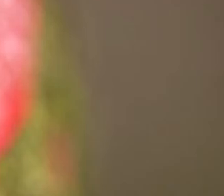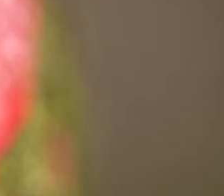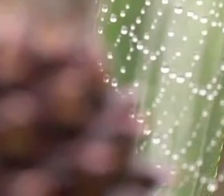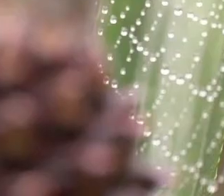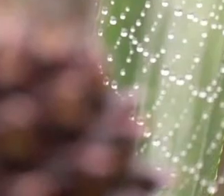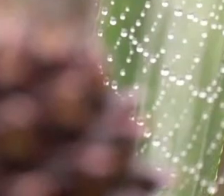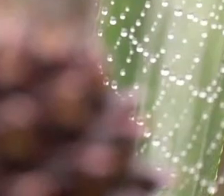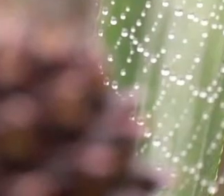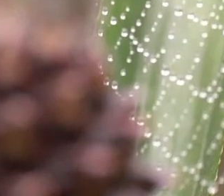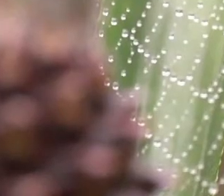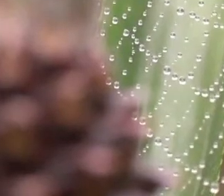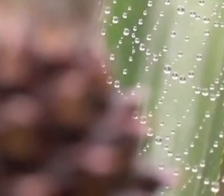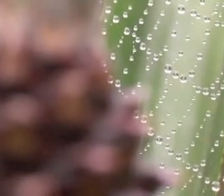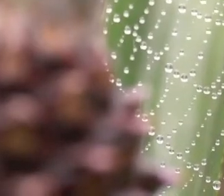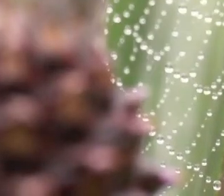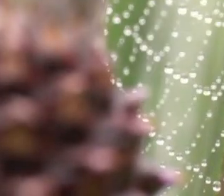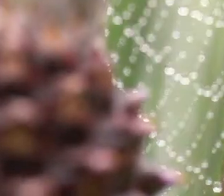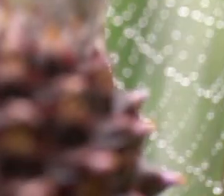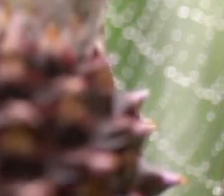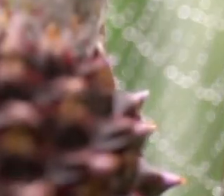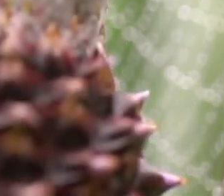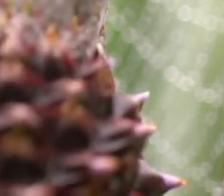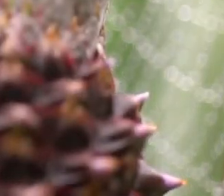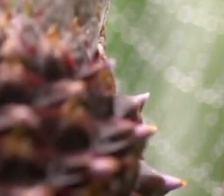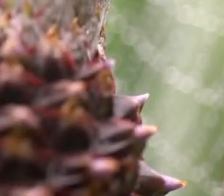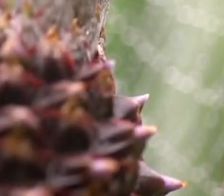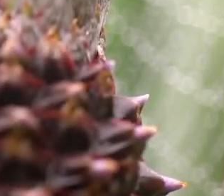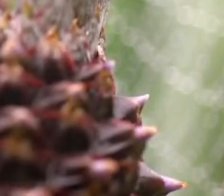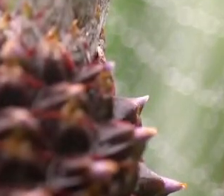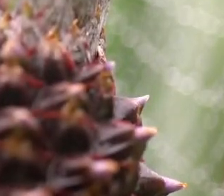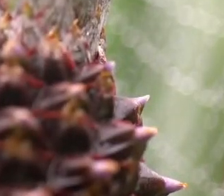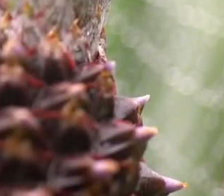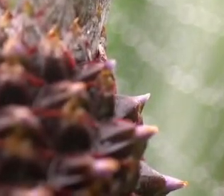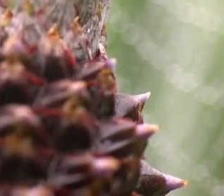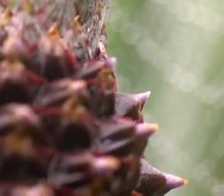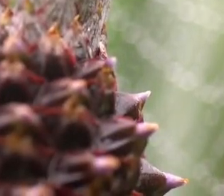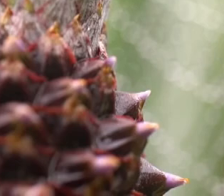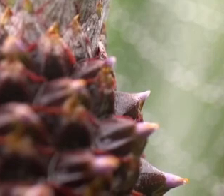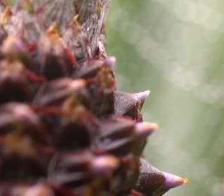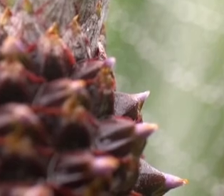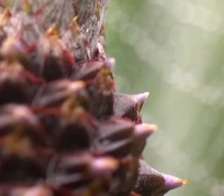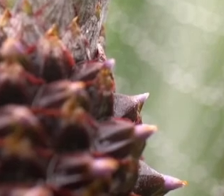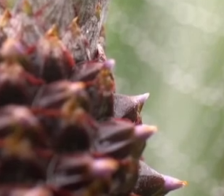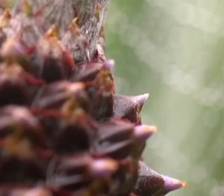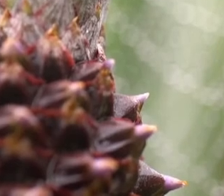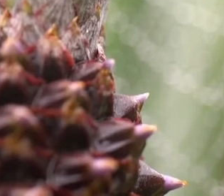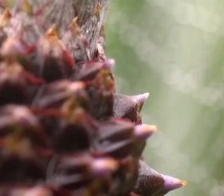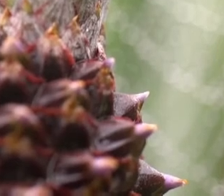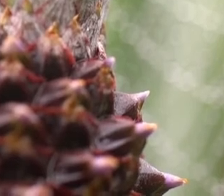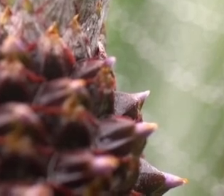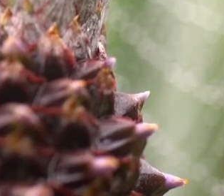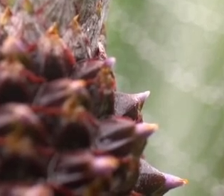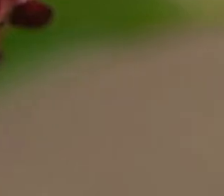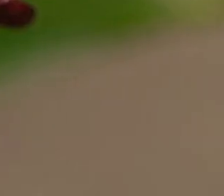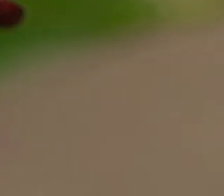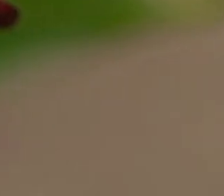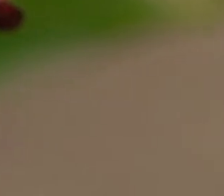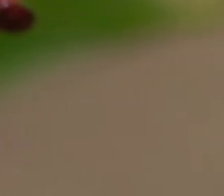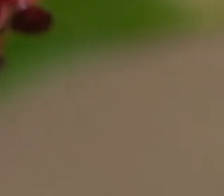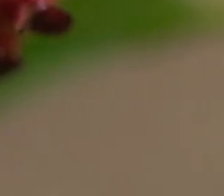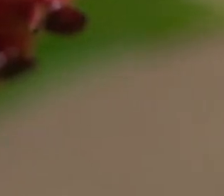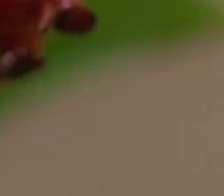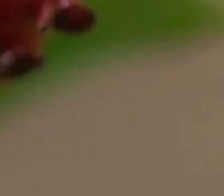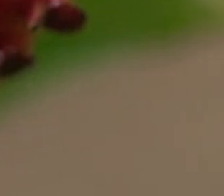working on our crops and fields. You feel like you're part of the nature's cycle, alive, really